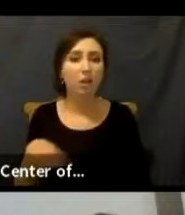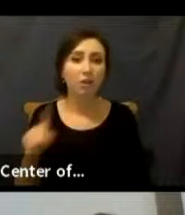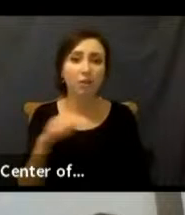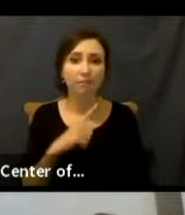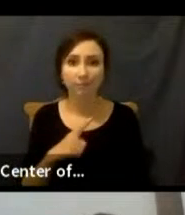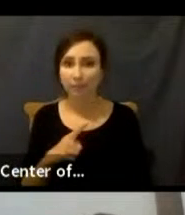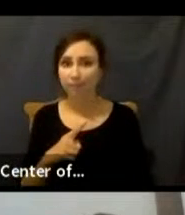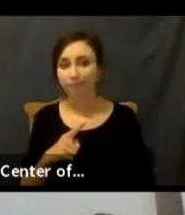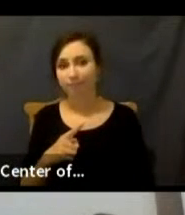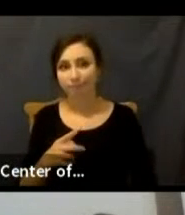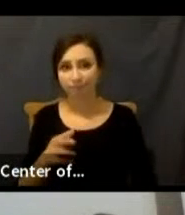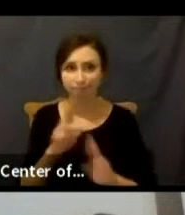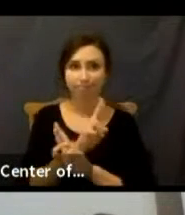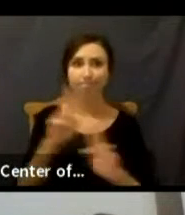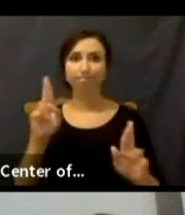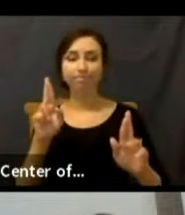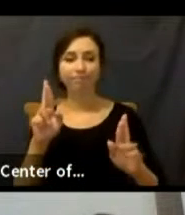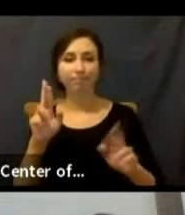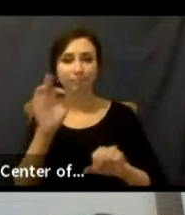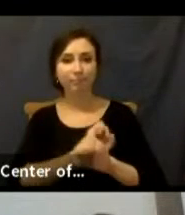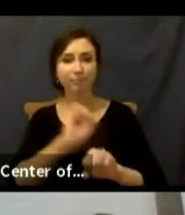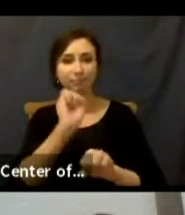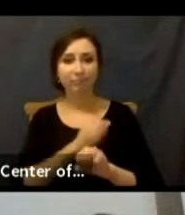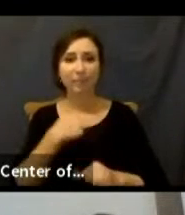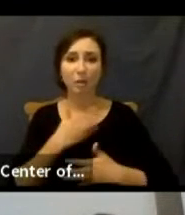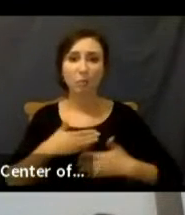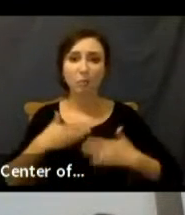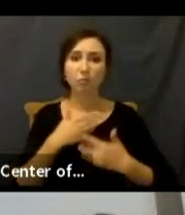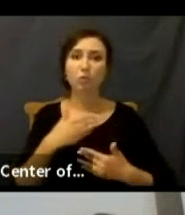and I appreciate the input and the different points of view.